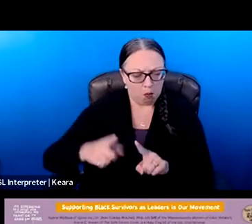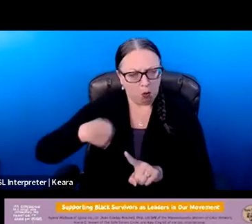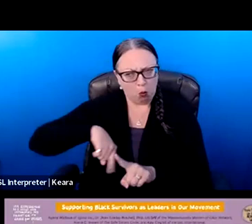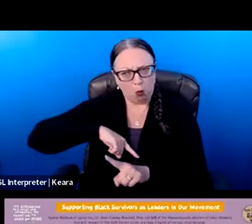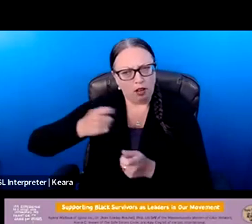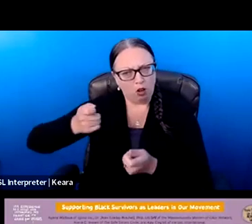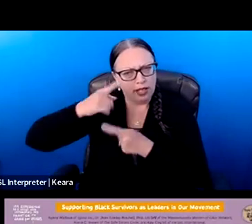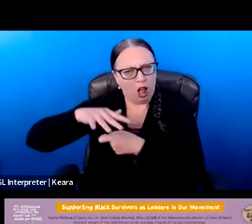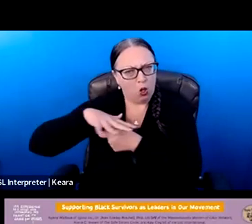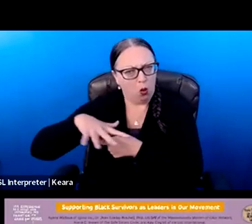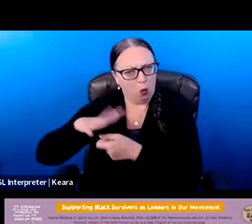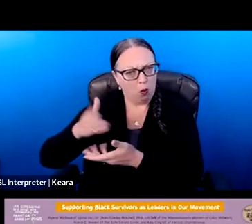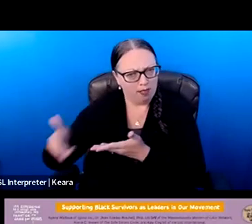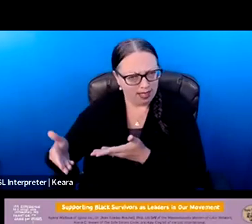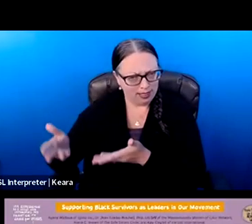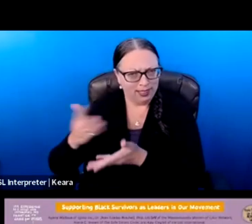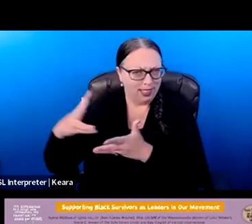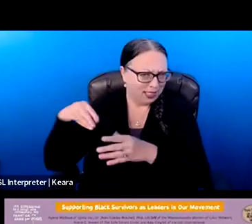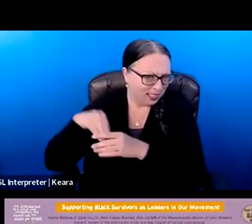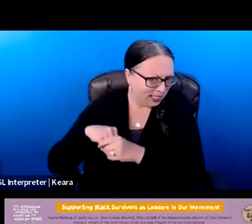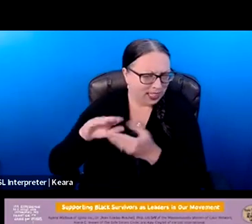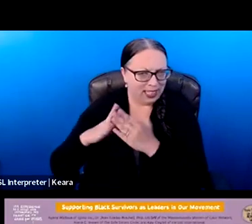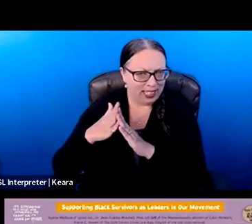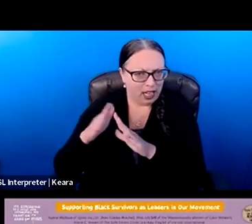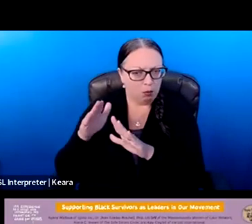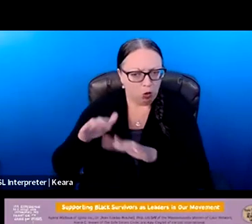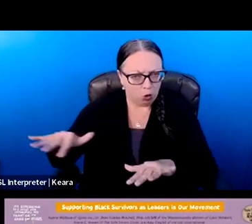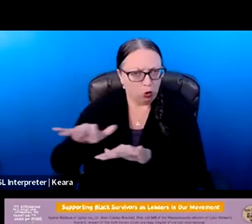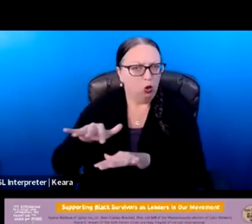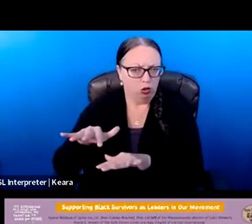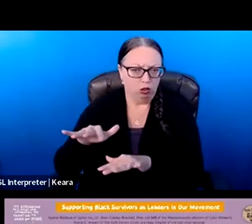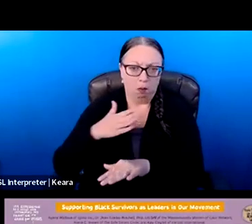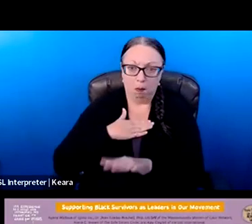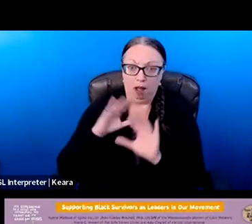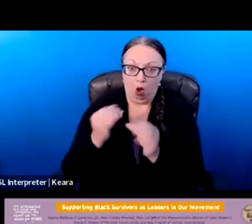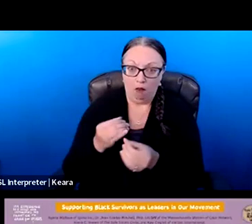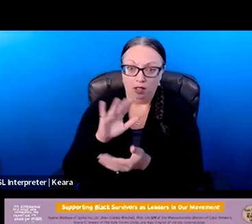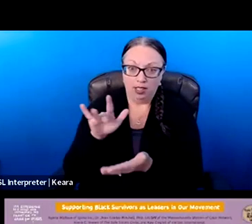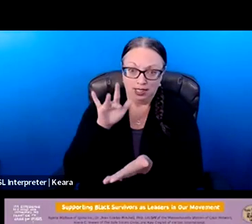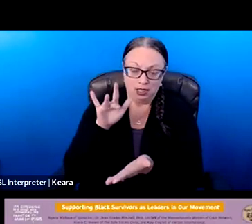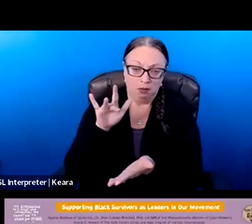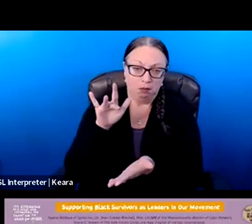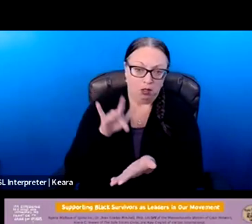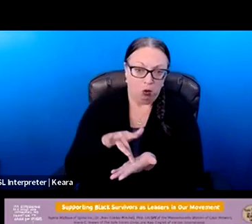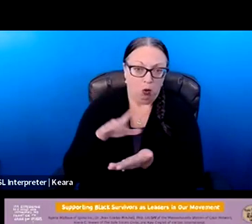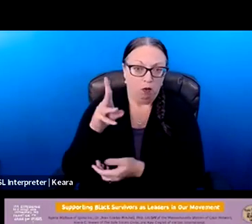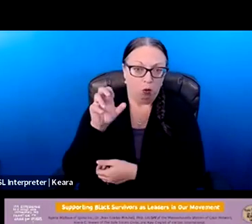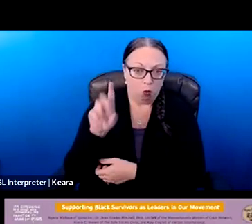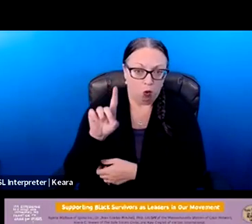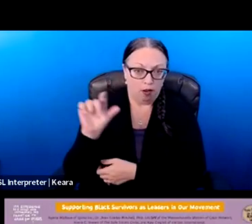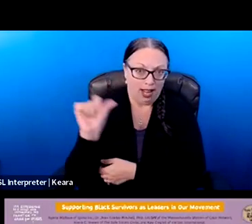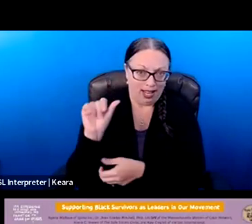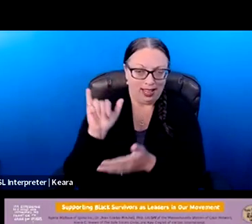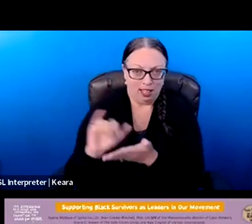say or things in the neighborhood. We are centered. My office is in Ward 8, which is where we focus